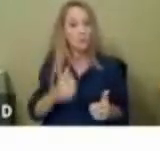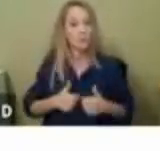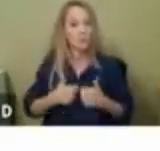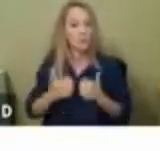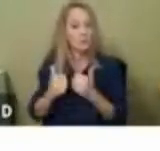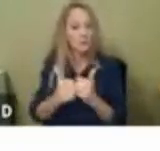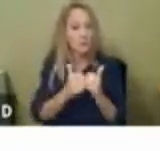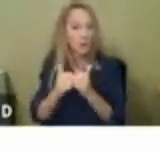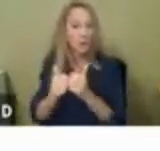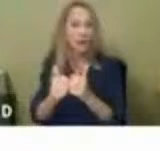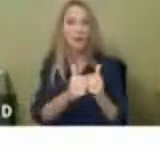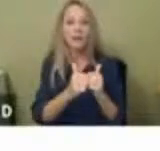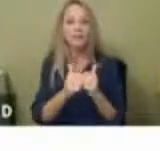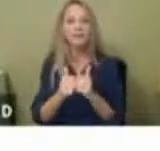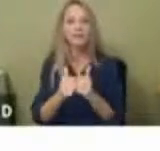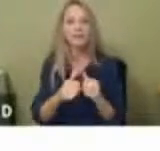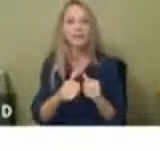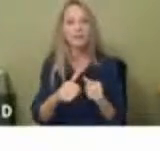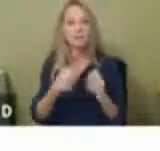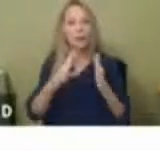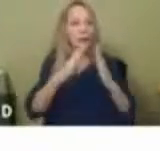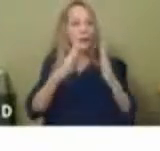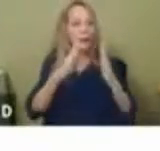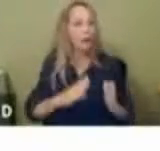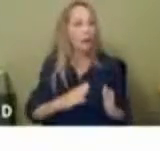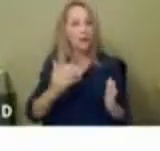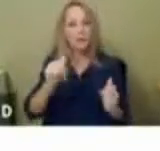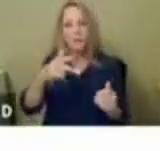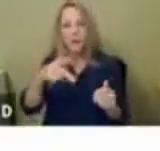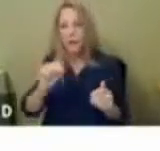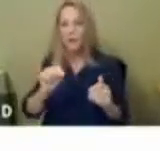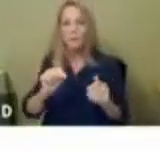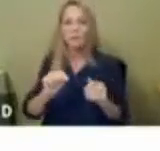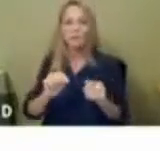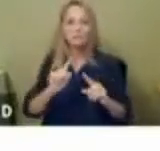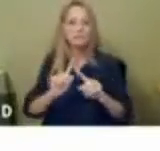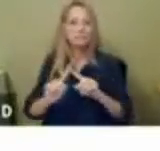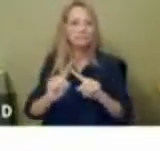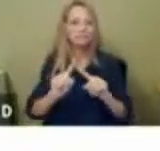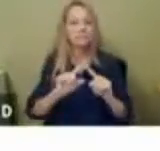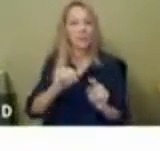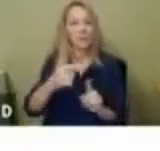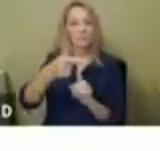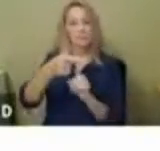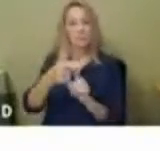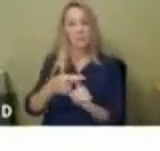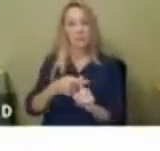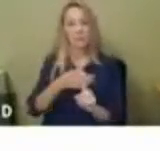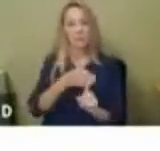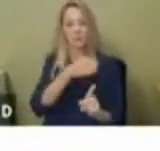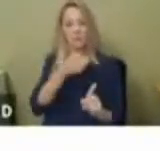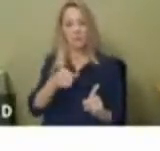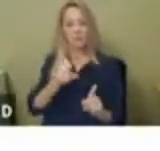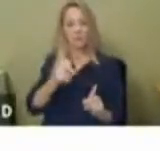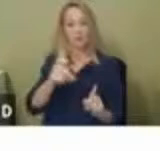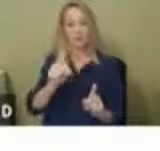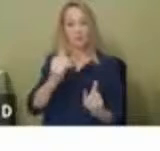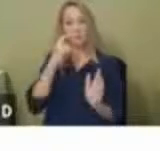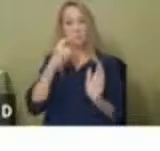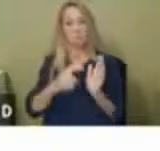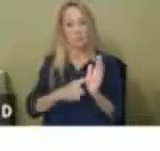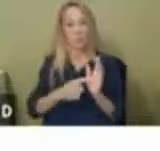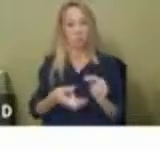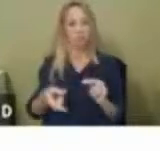the dorms or Greek houses or into their apartments in the community. The month of September is when we had the